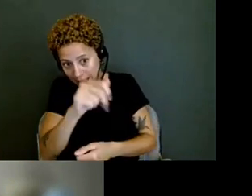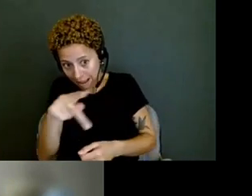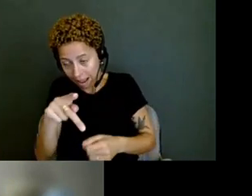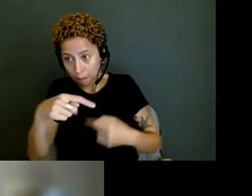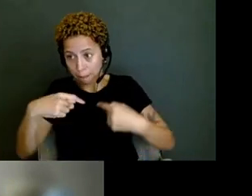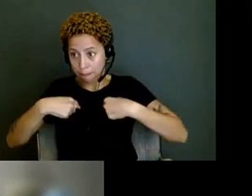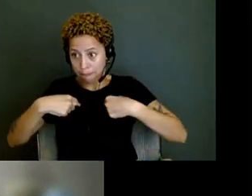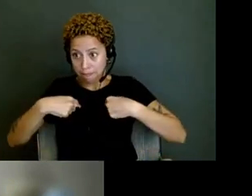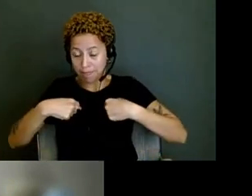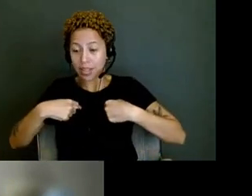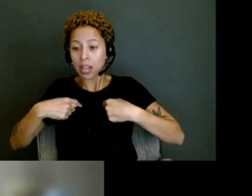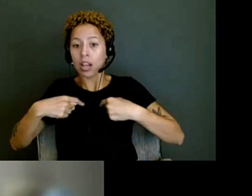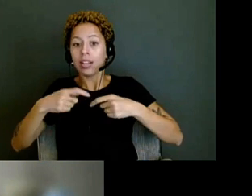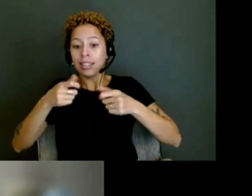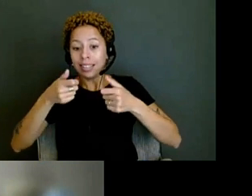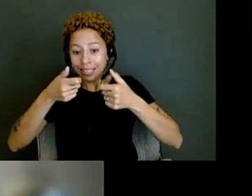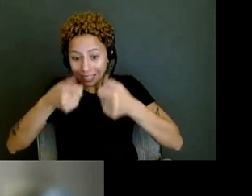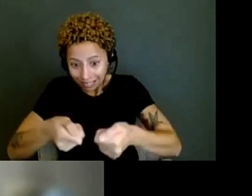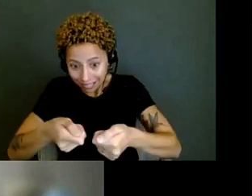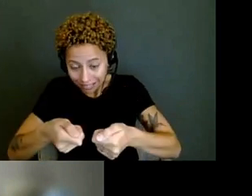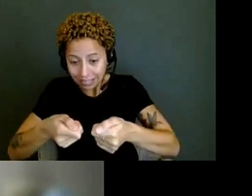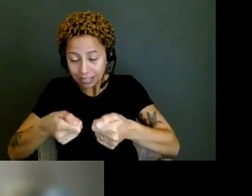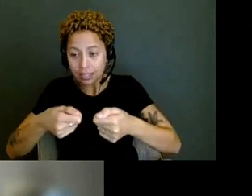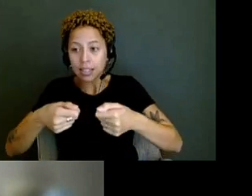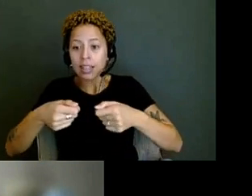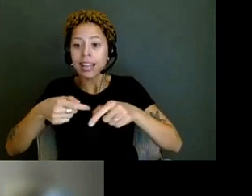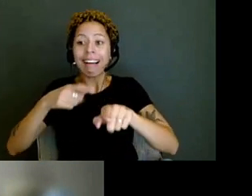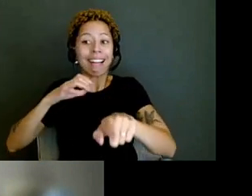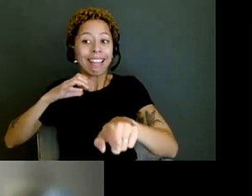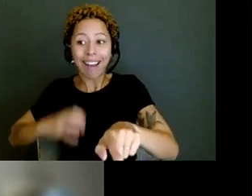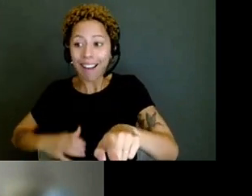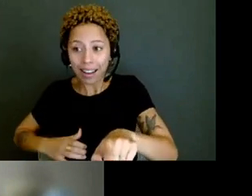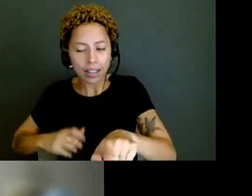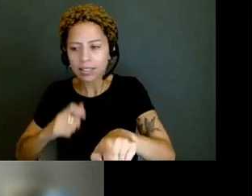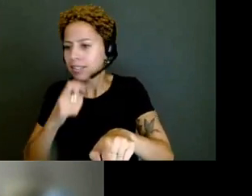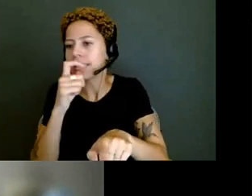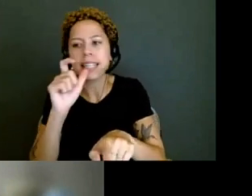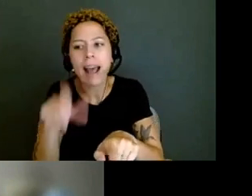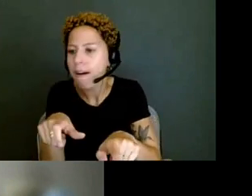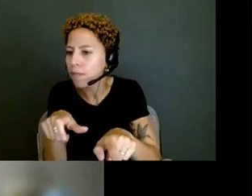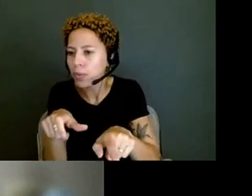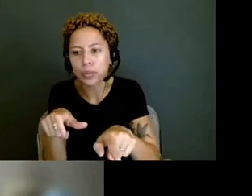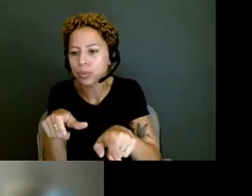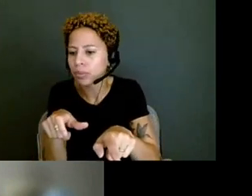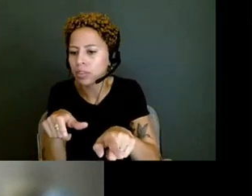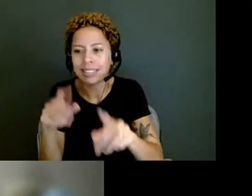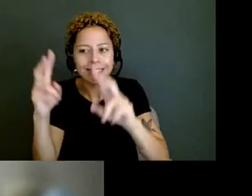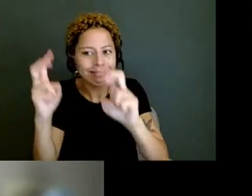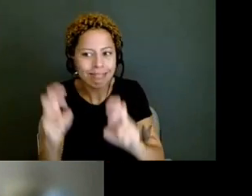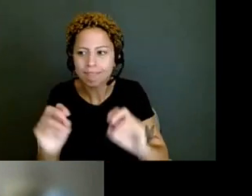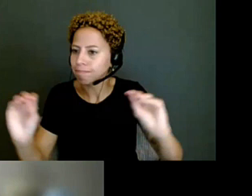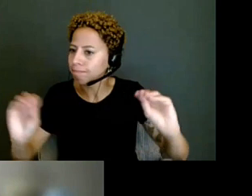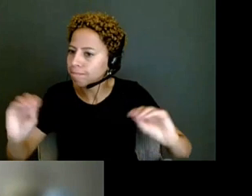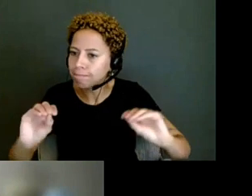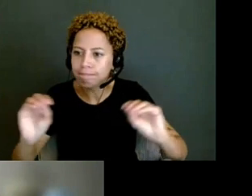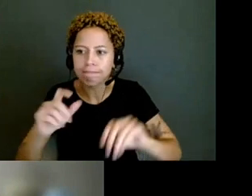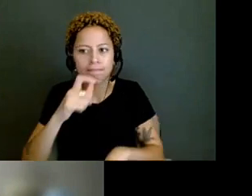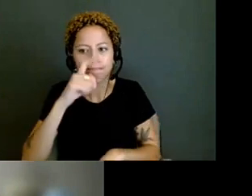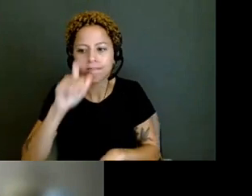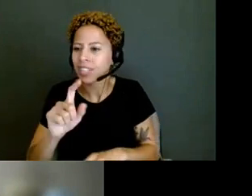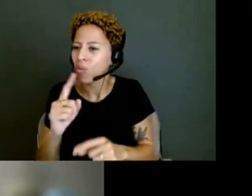you need to have access to the software. The client doesn't have to do anything. The client doesn't download anything. They just use the